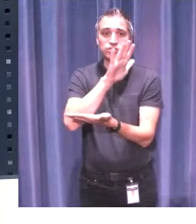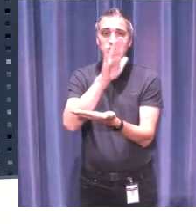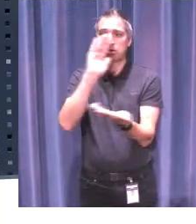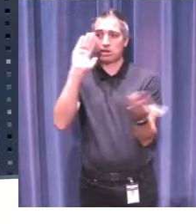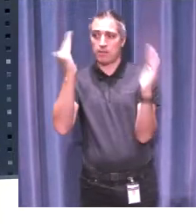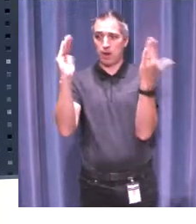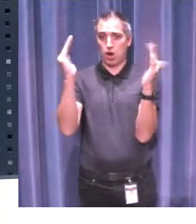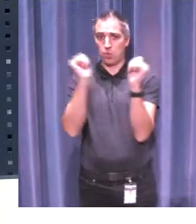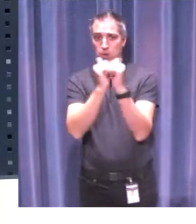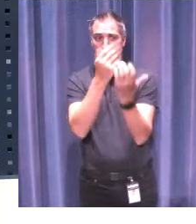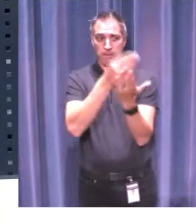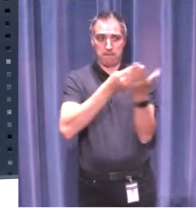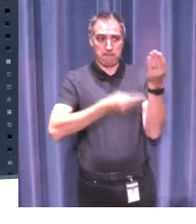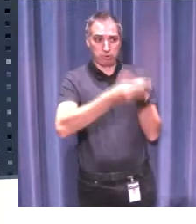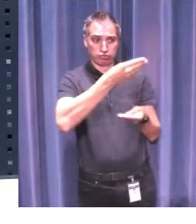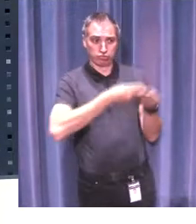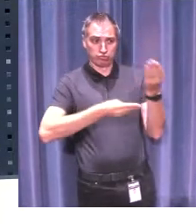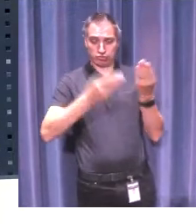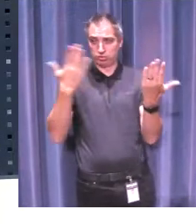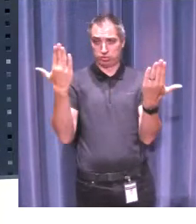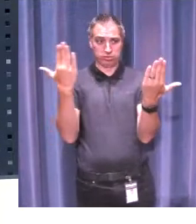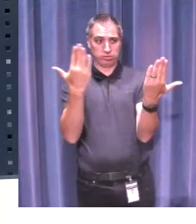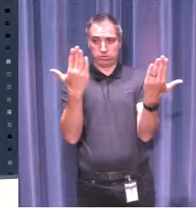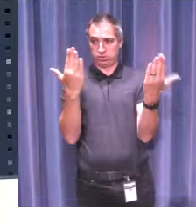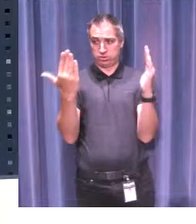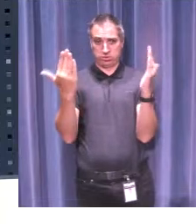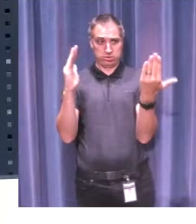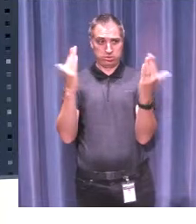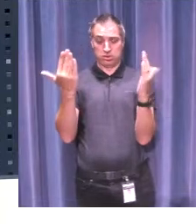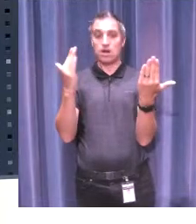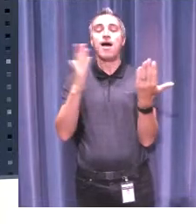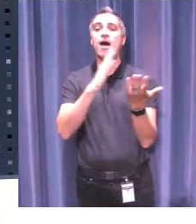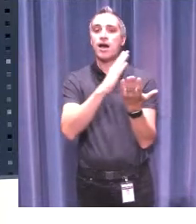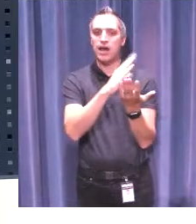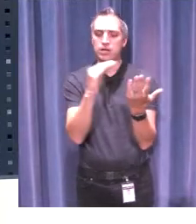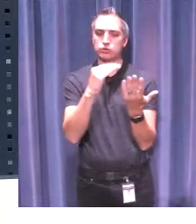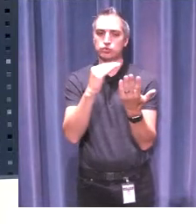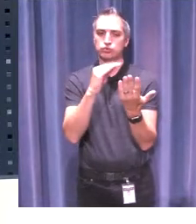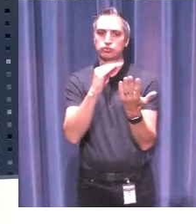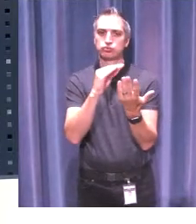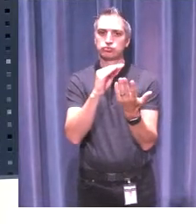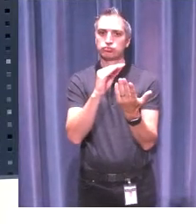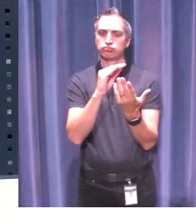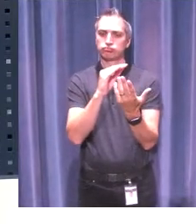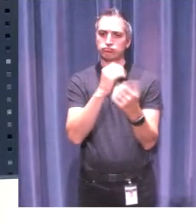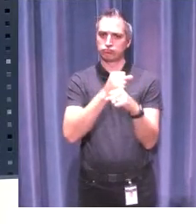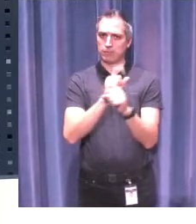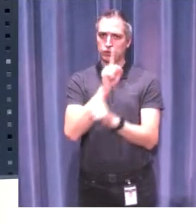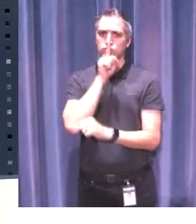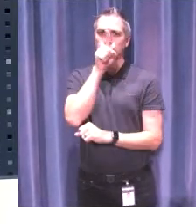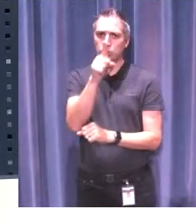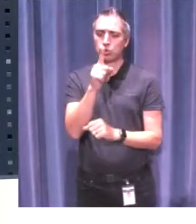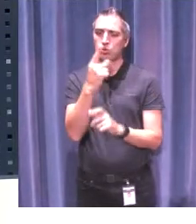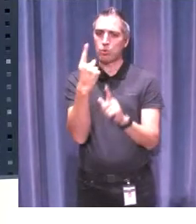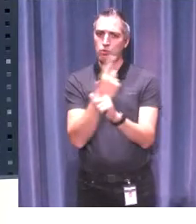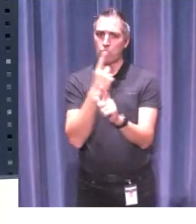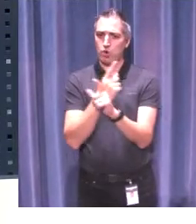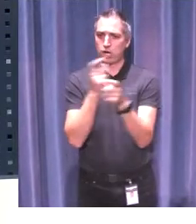budget, and to ensure appropriate controls are in